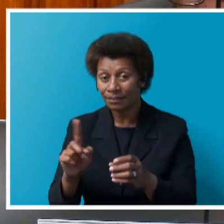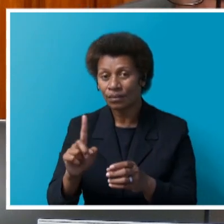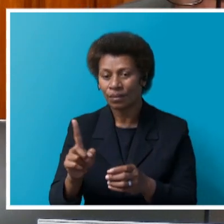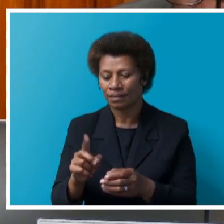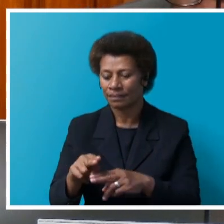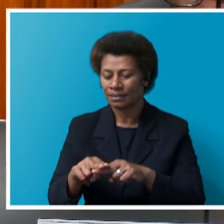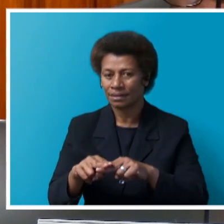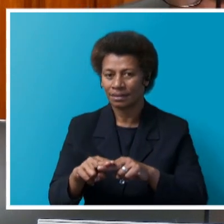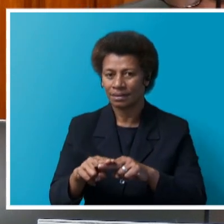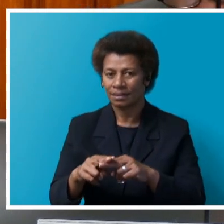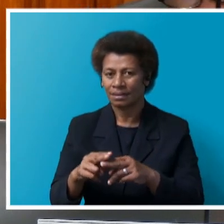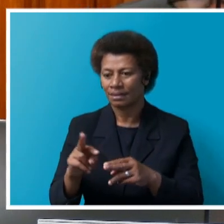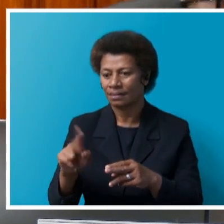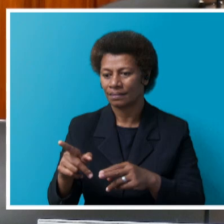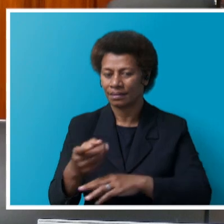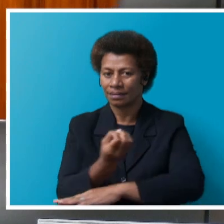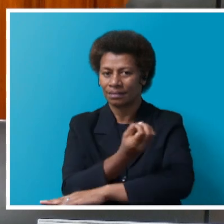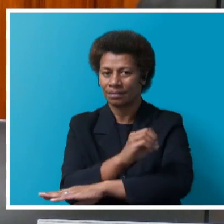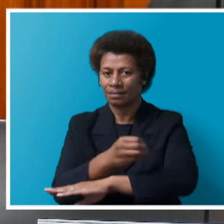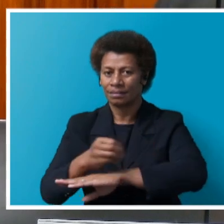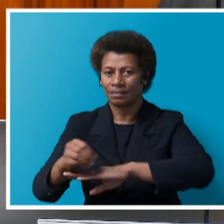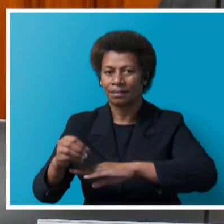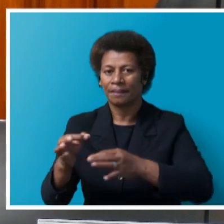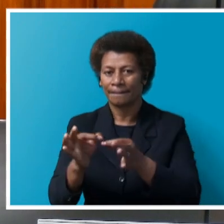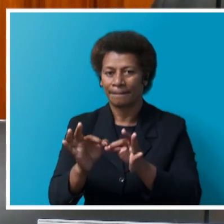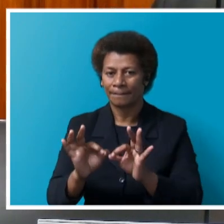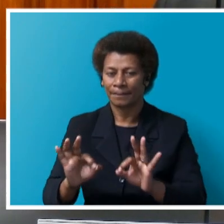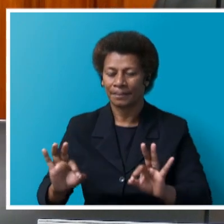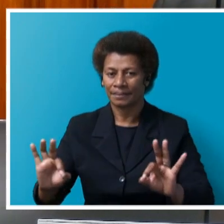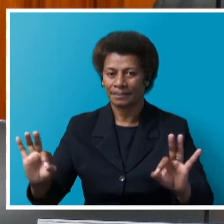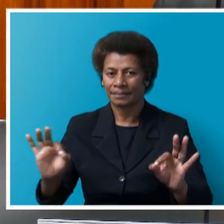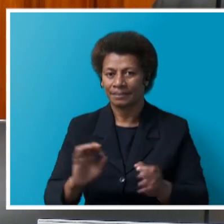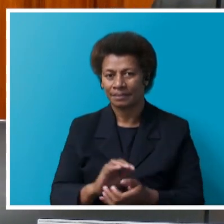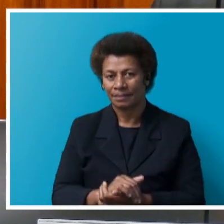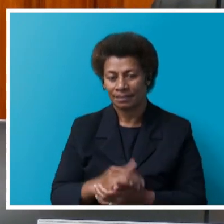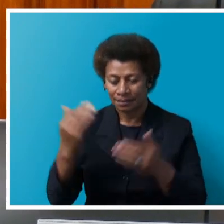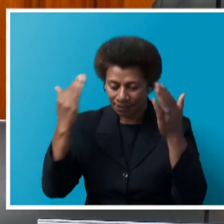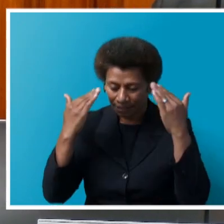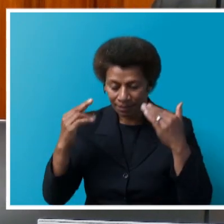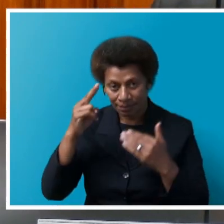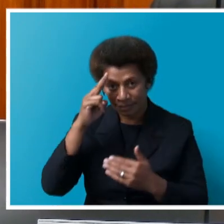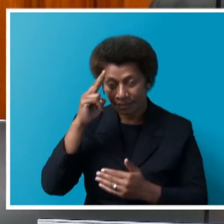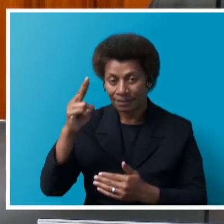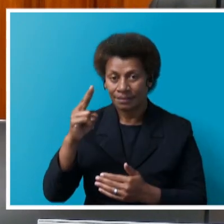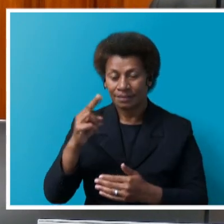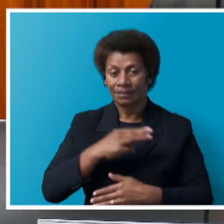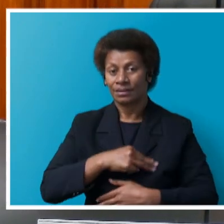contribution to the ocean of peace. Mr. Speaker, sir, the Ministry will continue